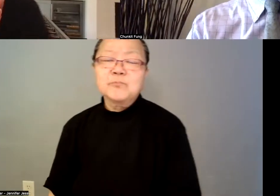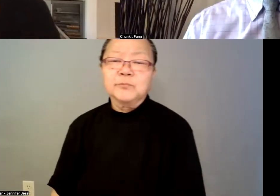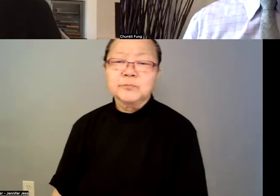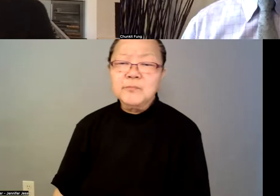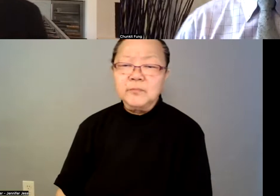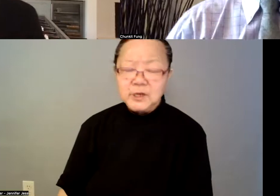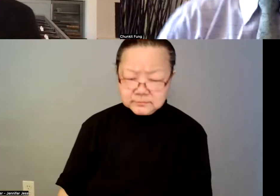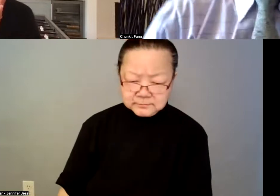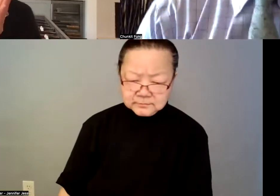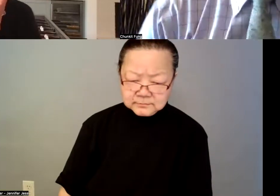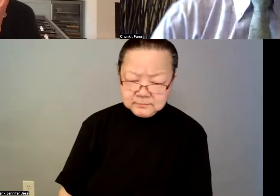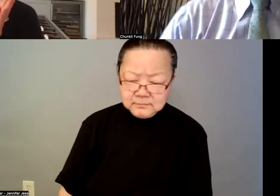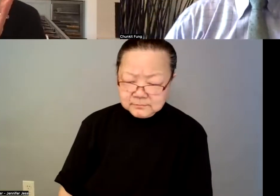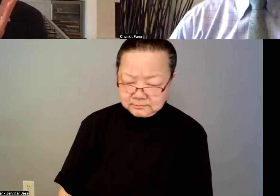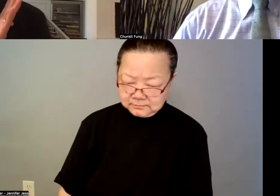say,